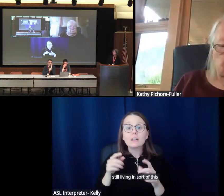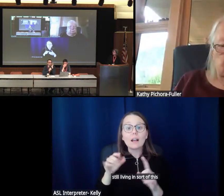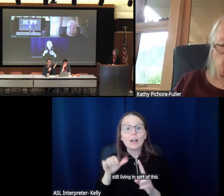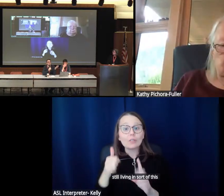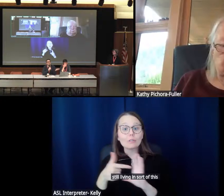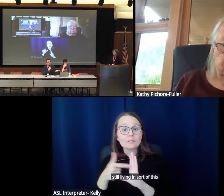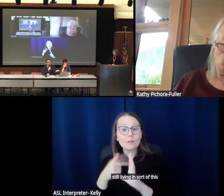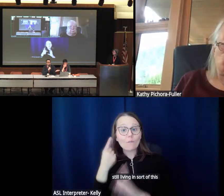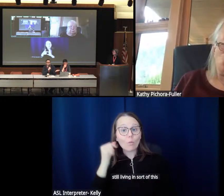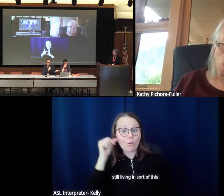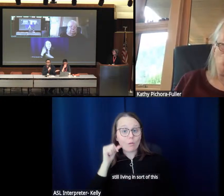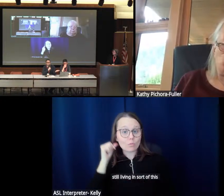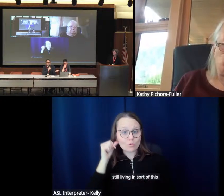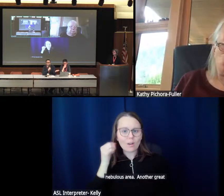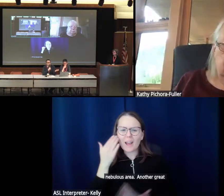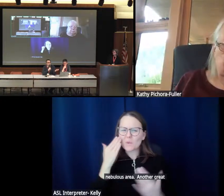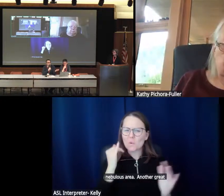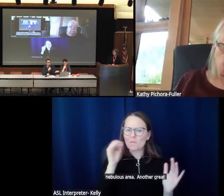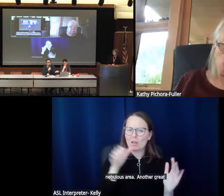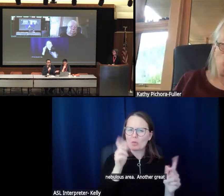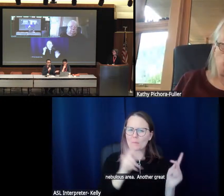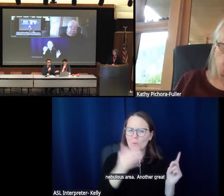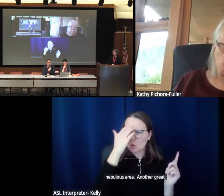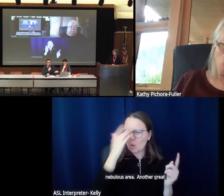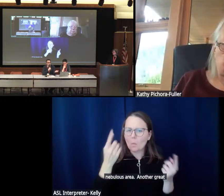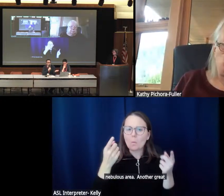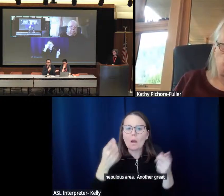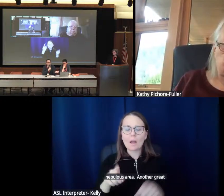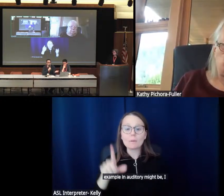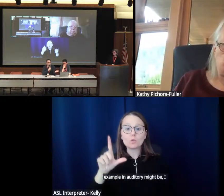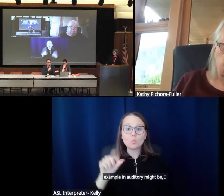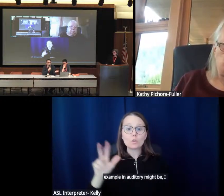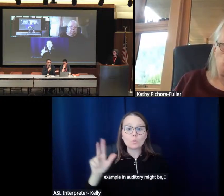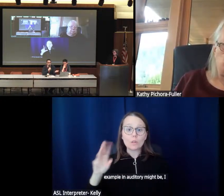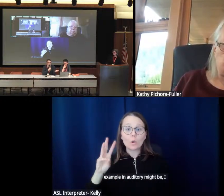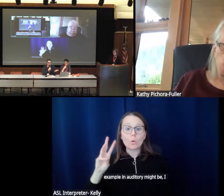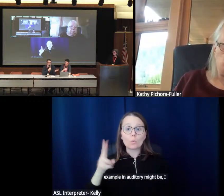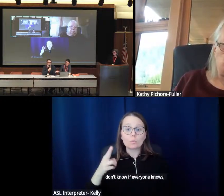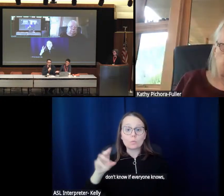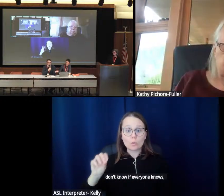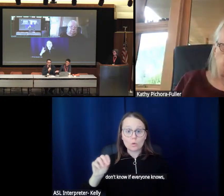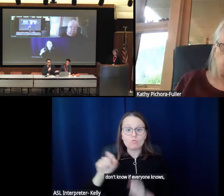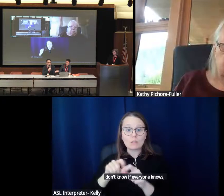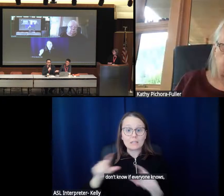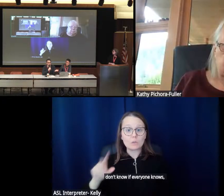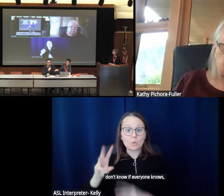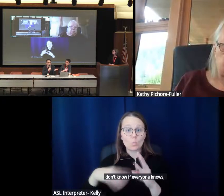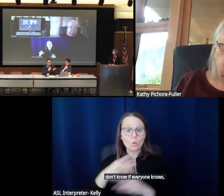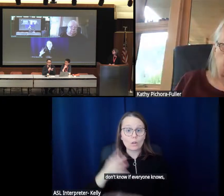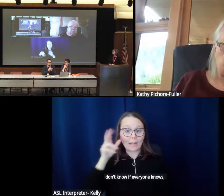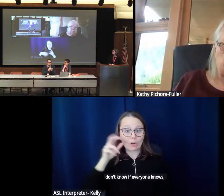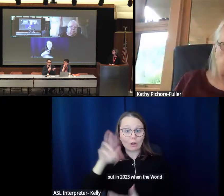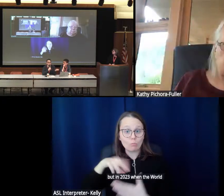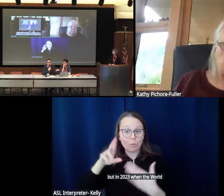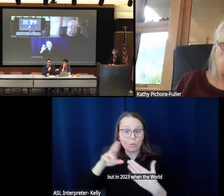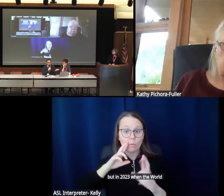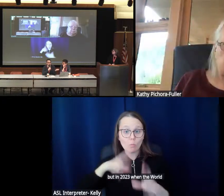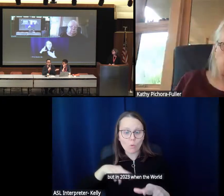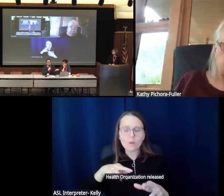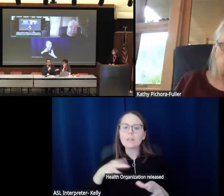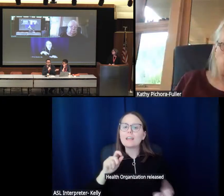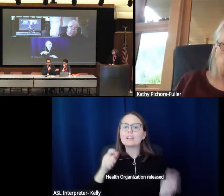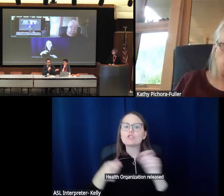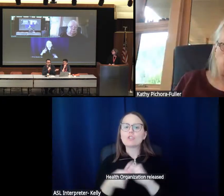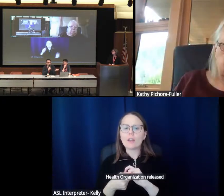that, I don't know if everyone knows, but in 2023, when the World Health Organization released their World Hearing Report, they also changed the cut point for